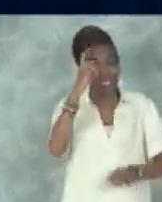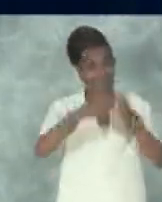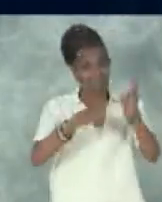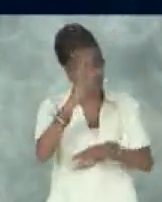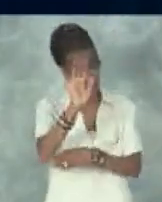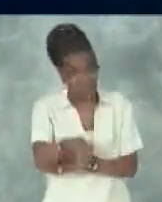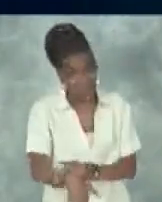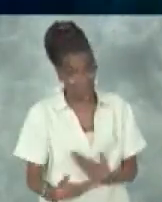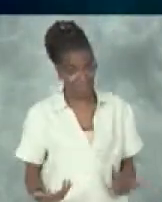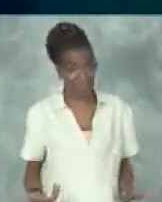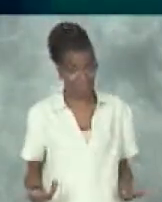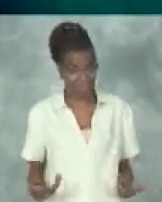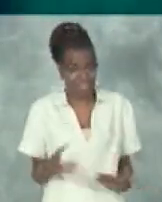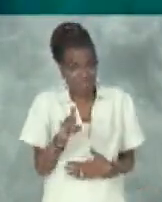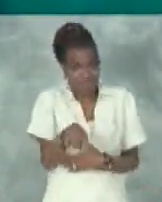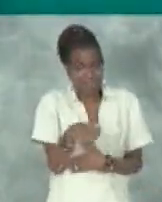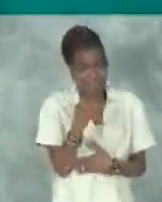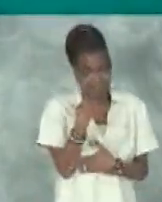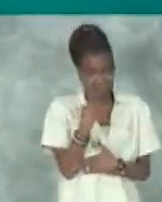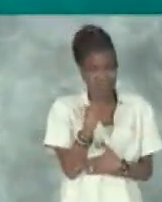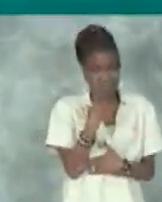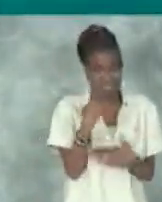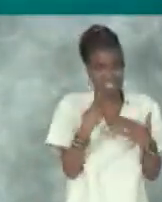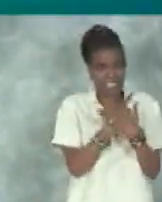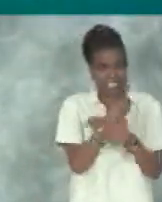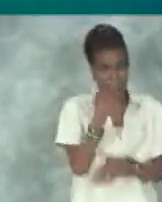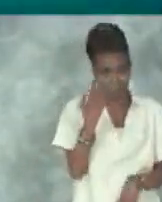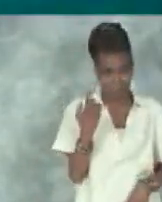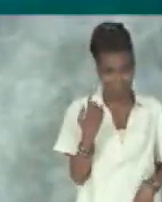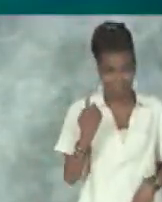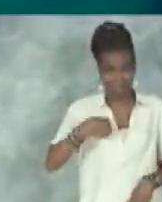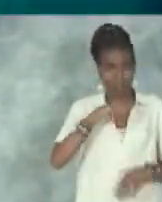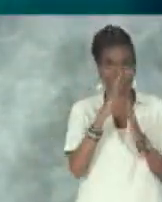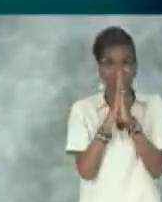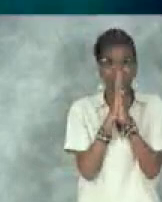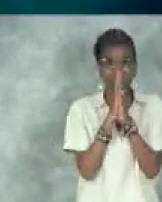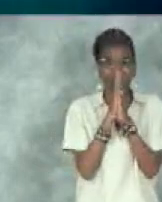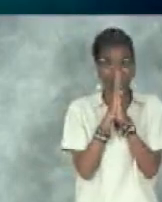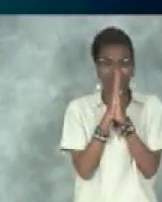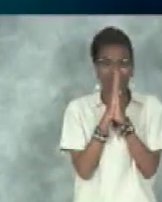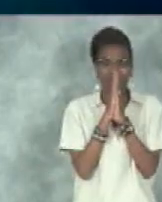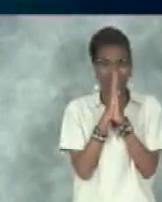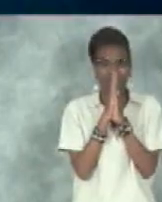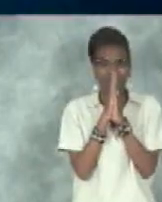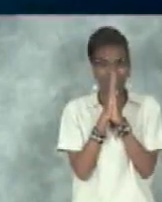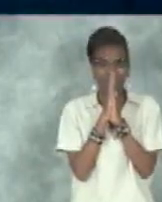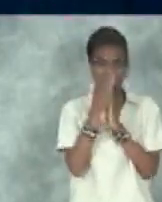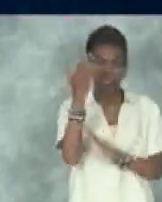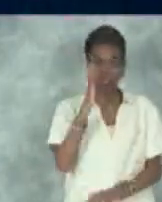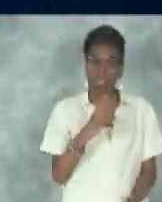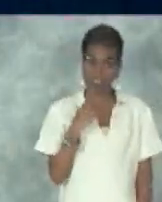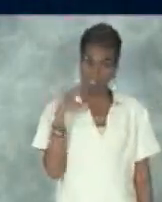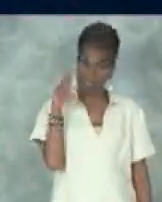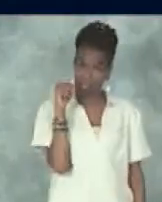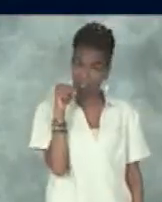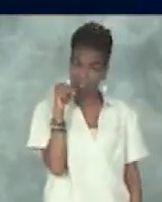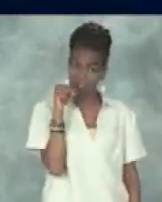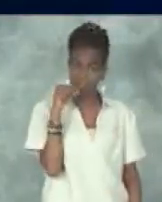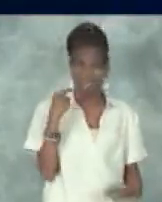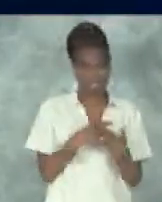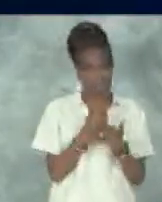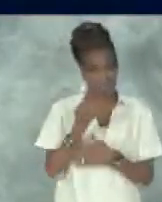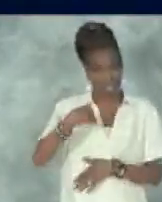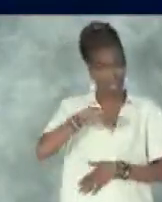that. You need to understand, sometimes we pray to God and God says no. Sometimes